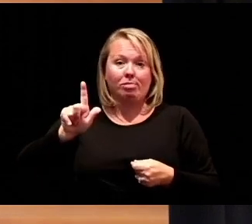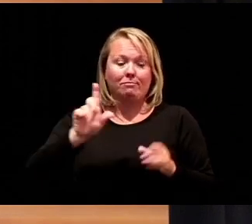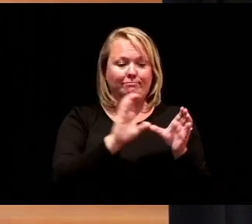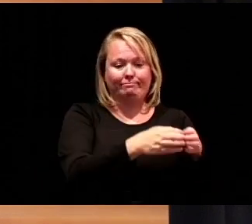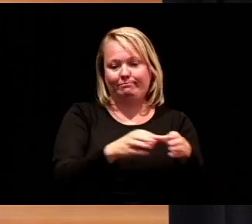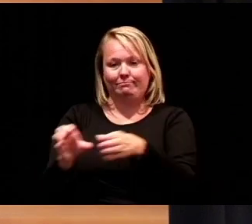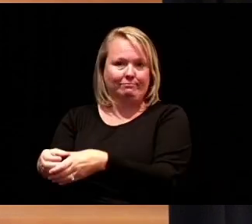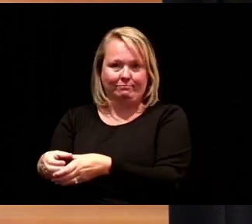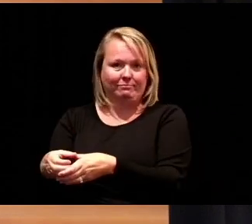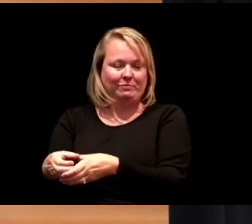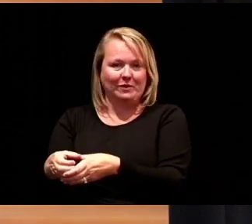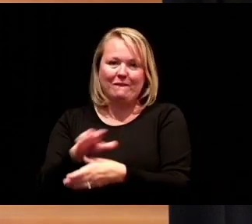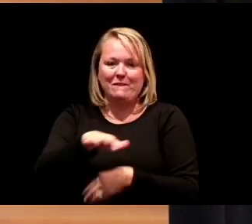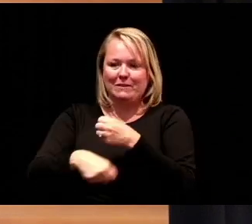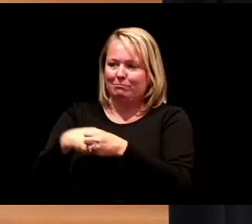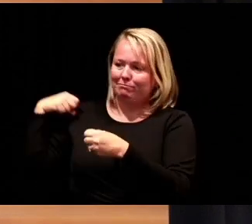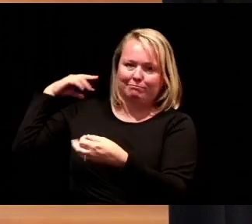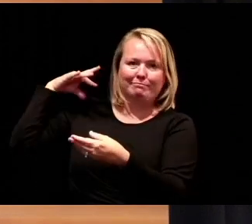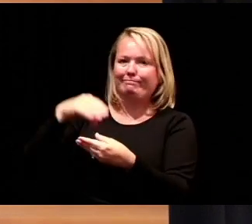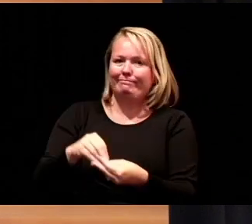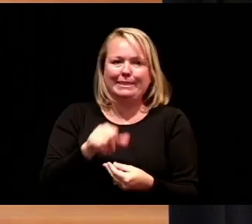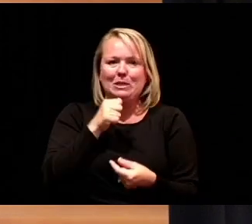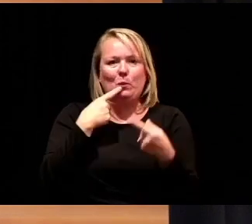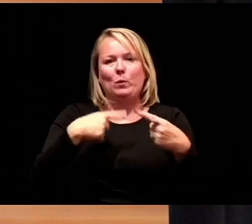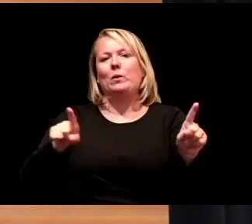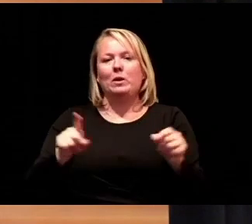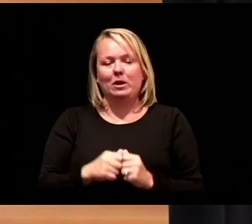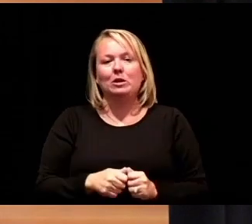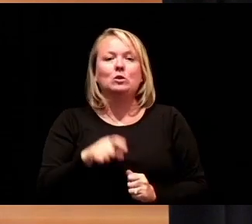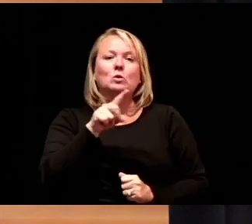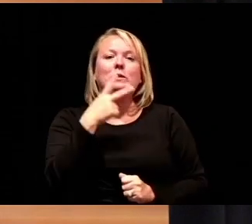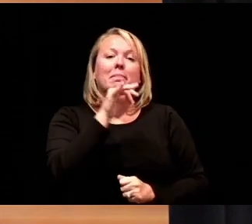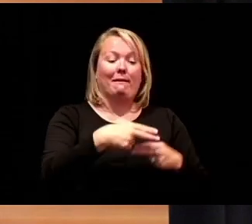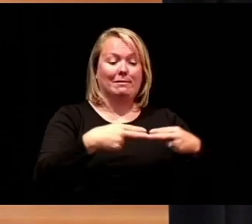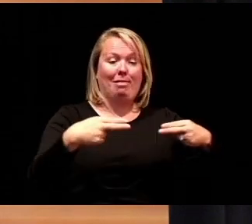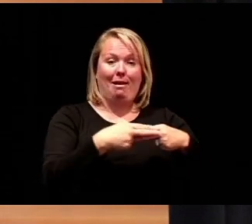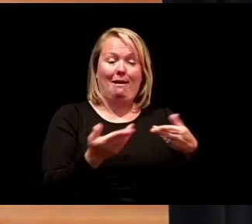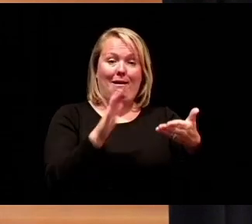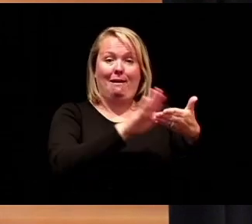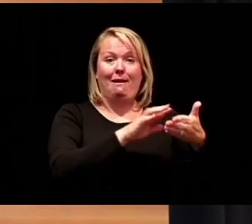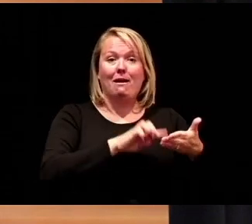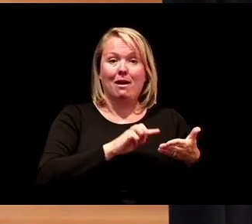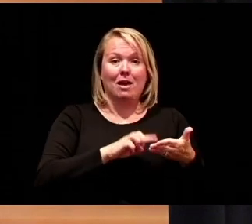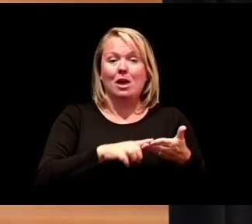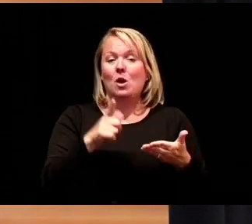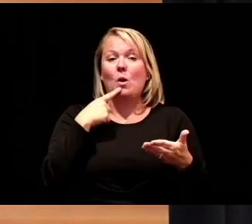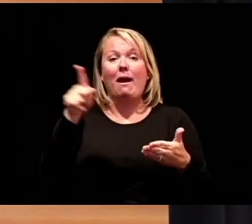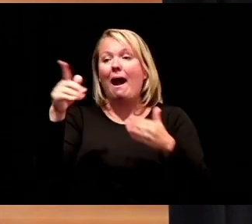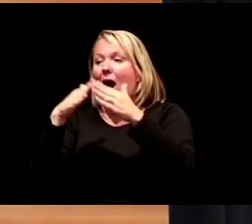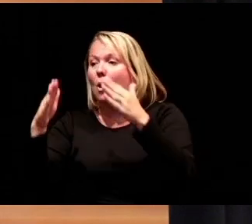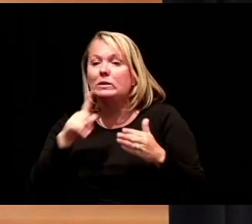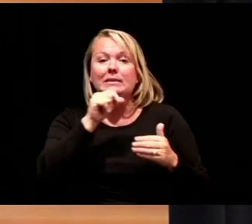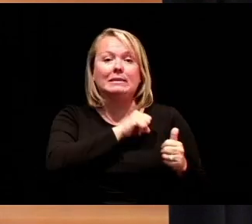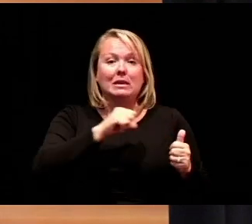stop segregation. It doesn't. The only things that get at it really are disparate impact and affirmatively furthering fair